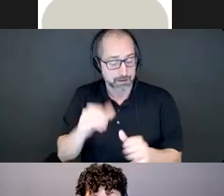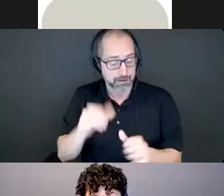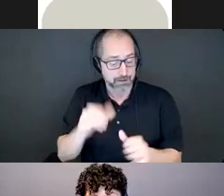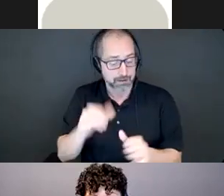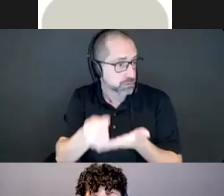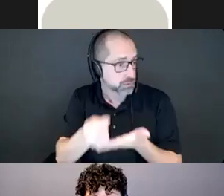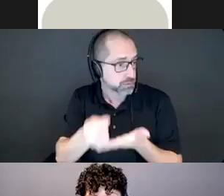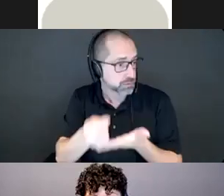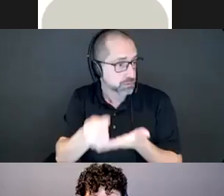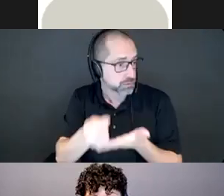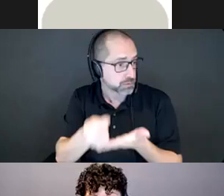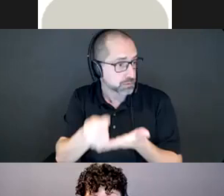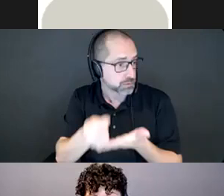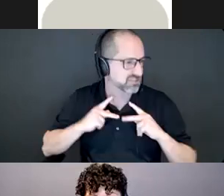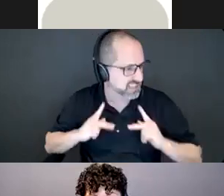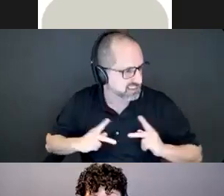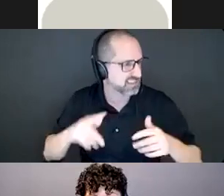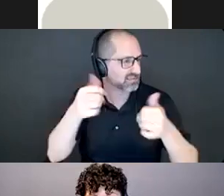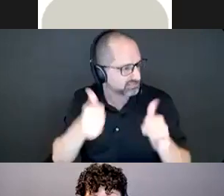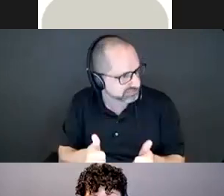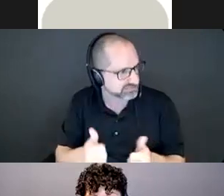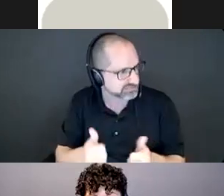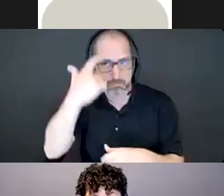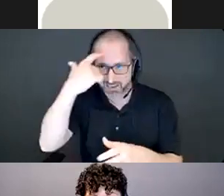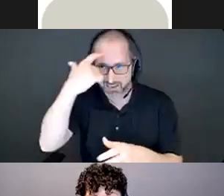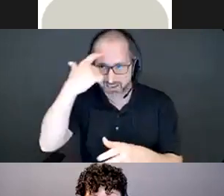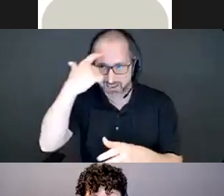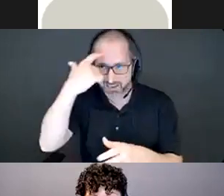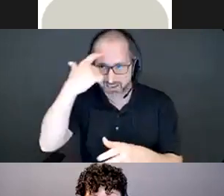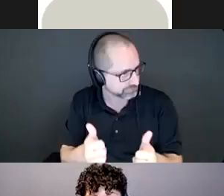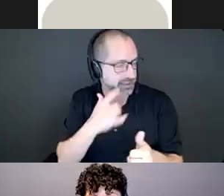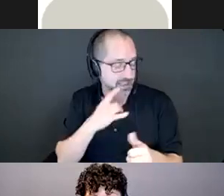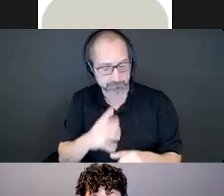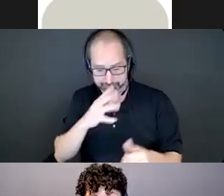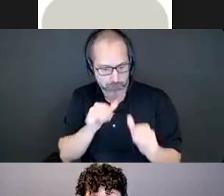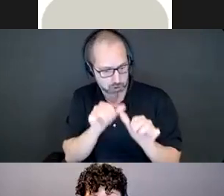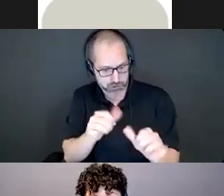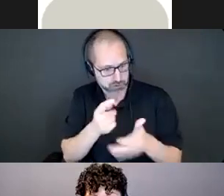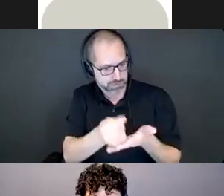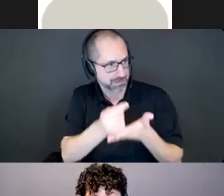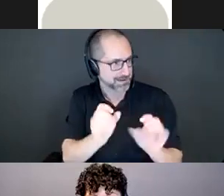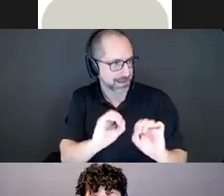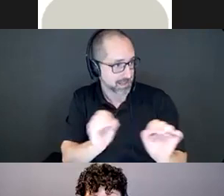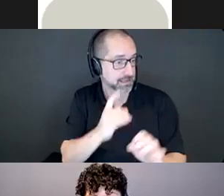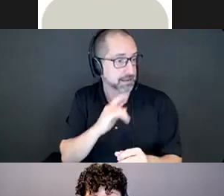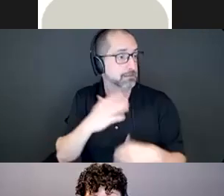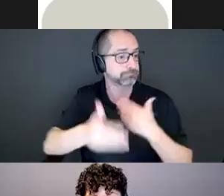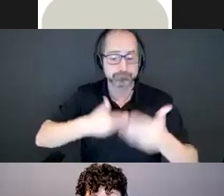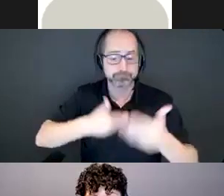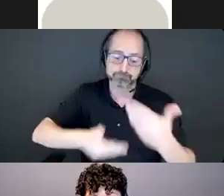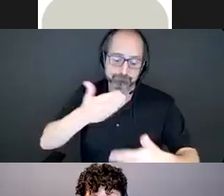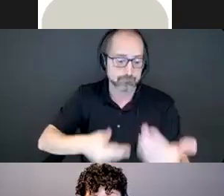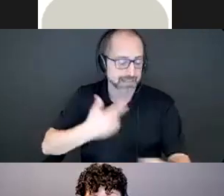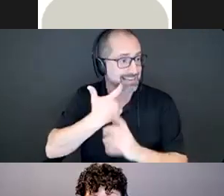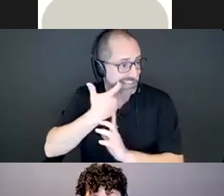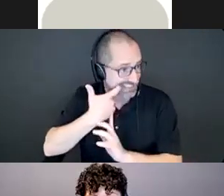may require medical attention if they're not treated. And over time, the addiction becomes more and more severe, disabling, and